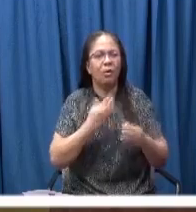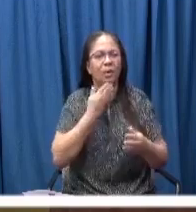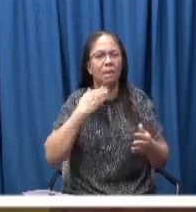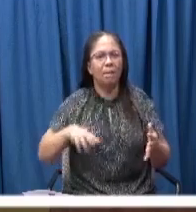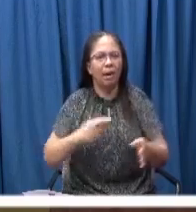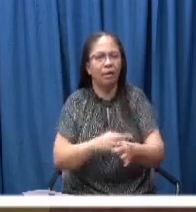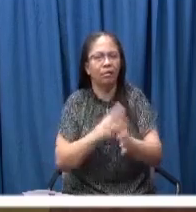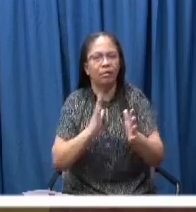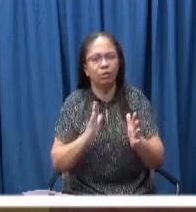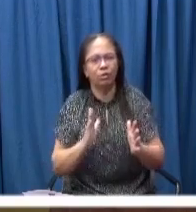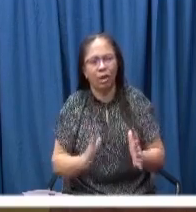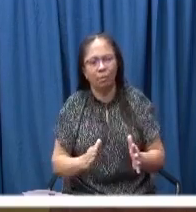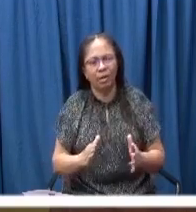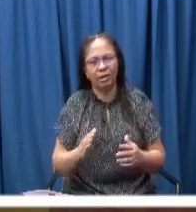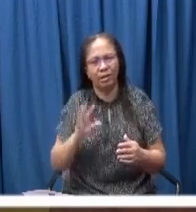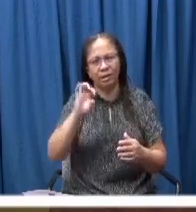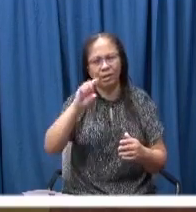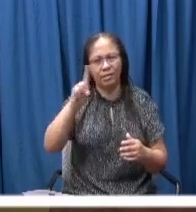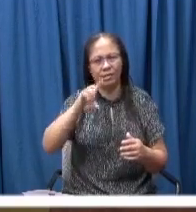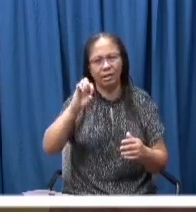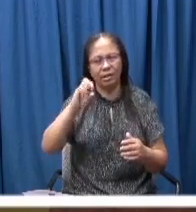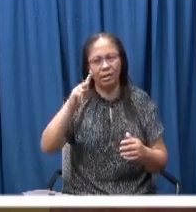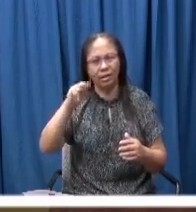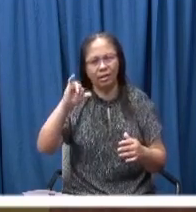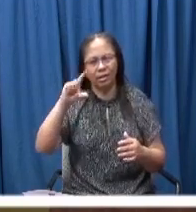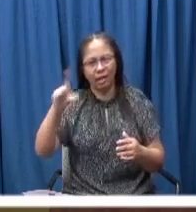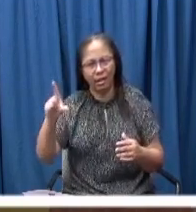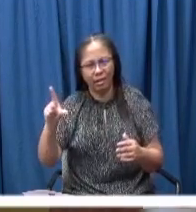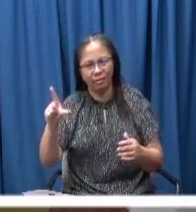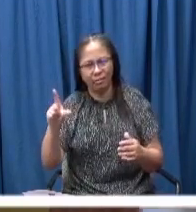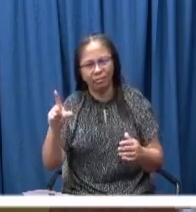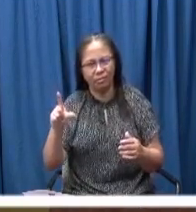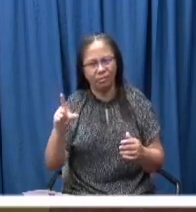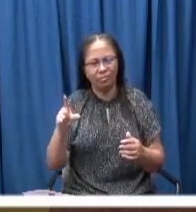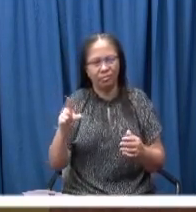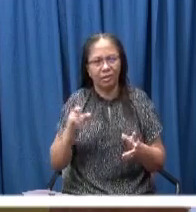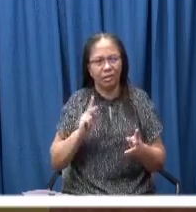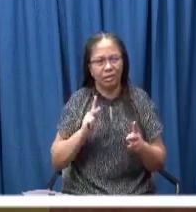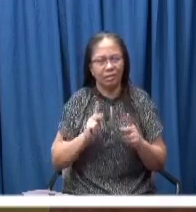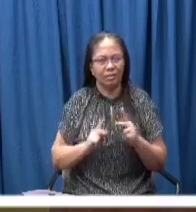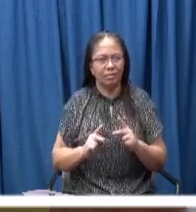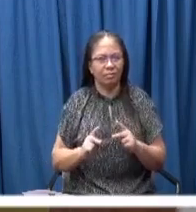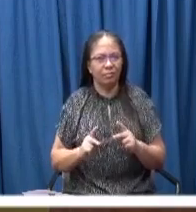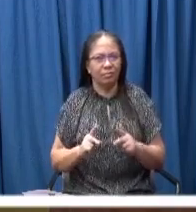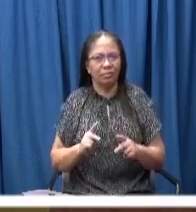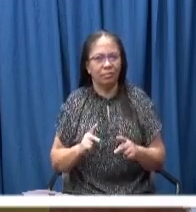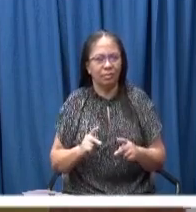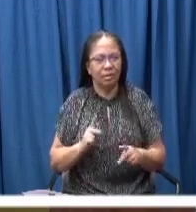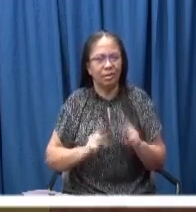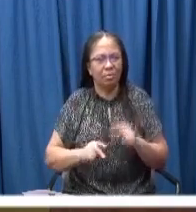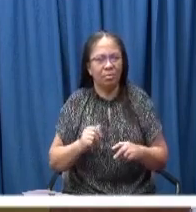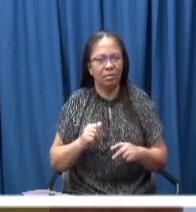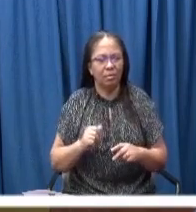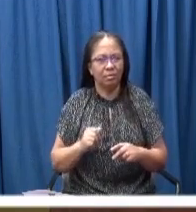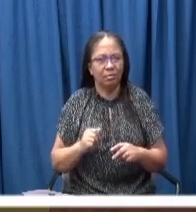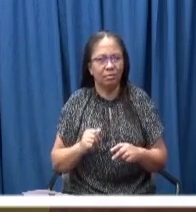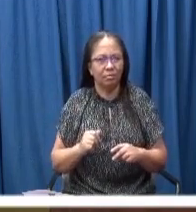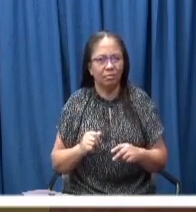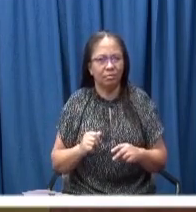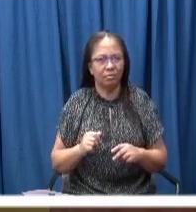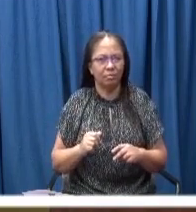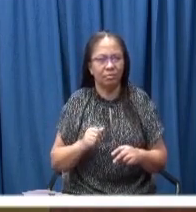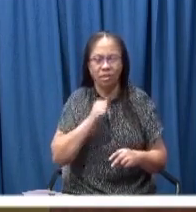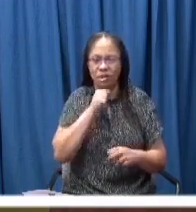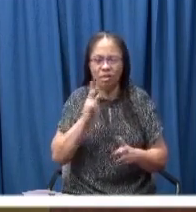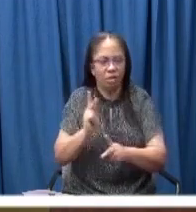shepherds, the shepherds who eat the fat of the rams and take all of the fleece of the rams and of the sheep and do